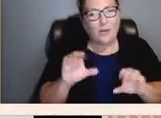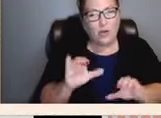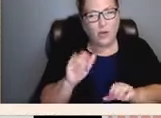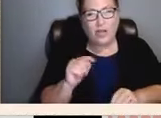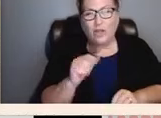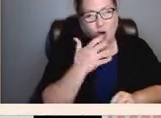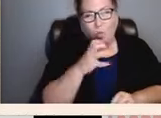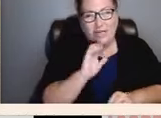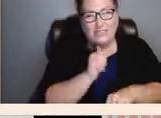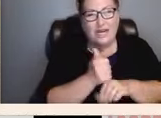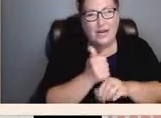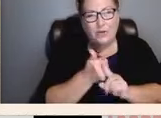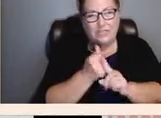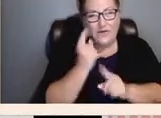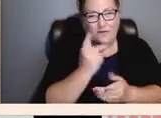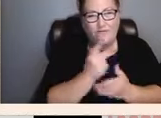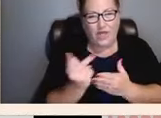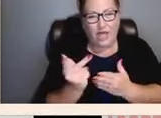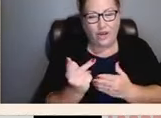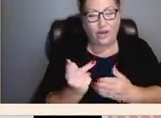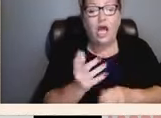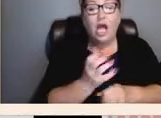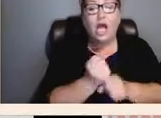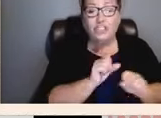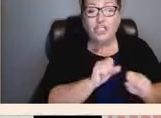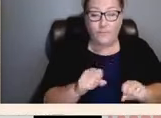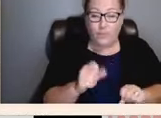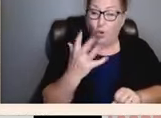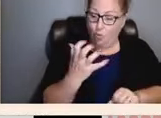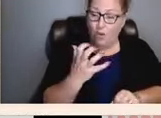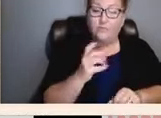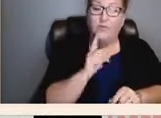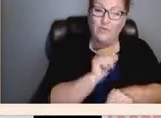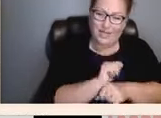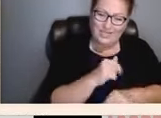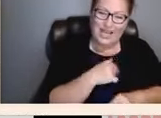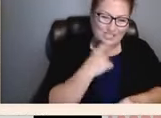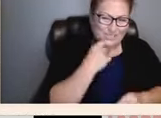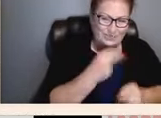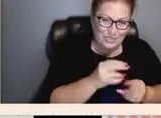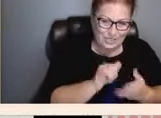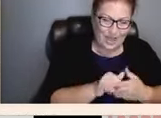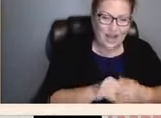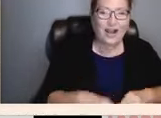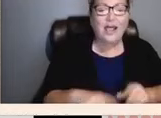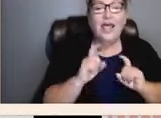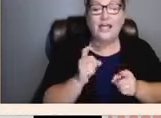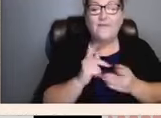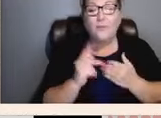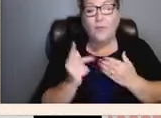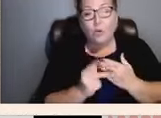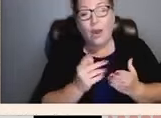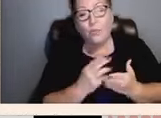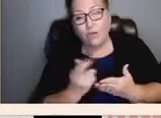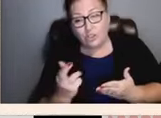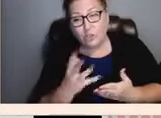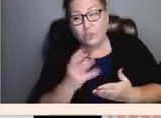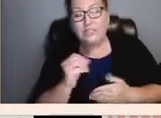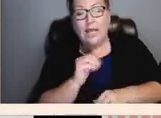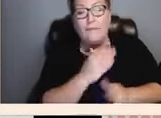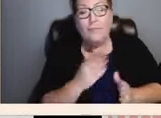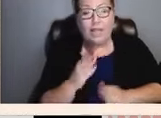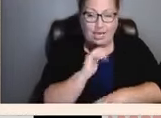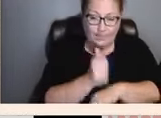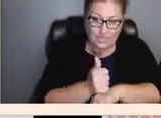Okay, achievable. You want it to be realistic. I just mentioned that. Given program resources and planned implementation, we